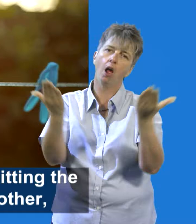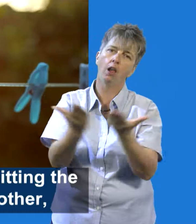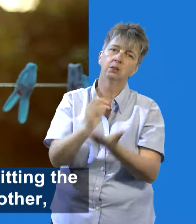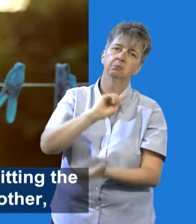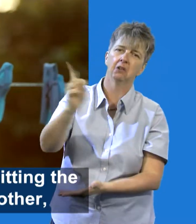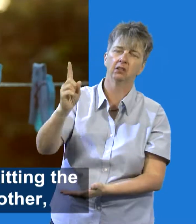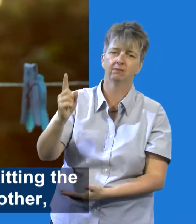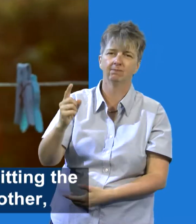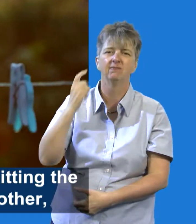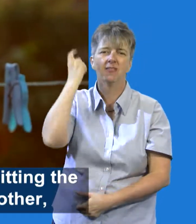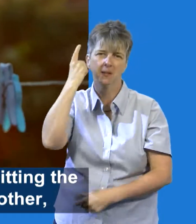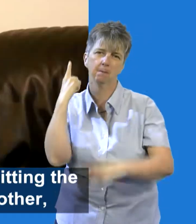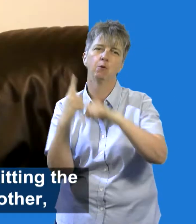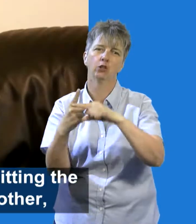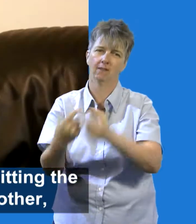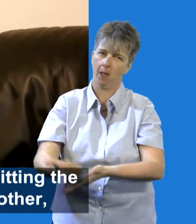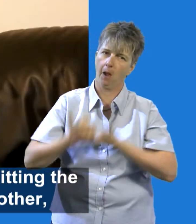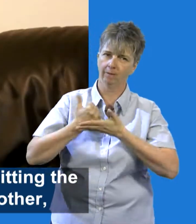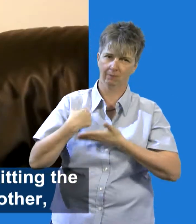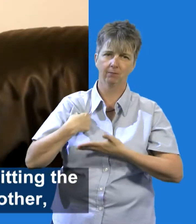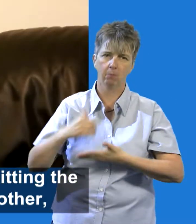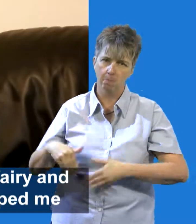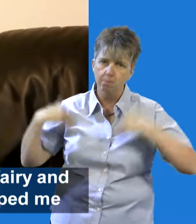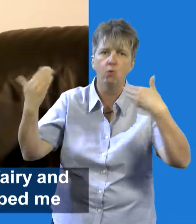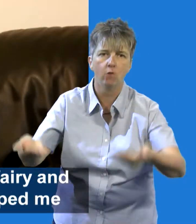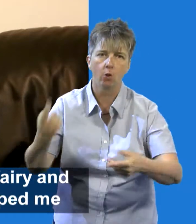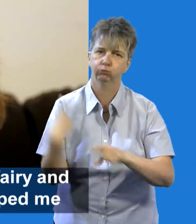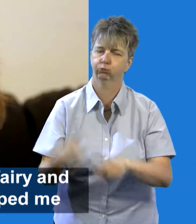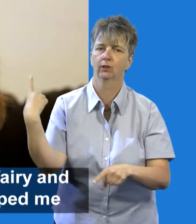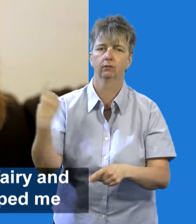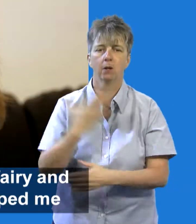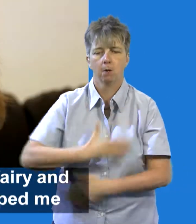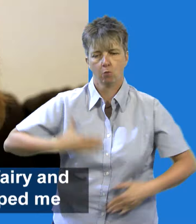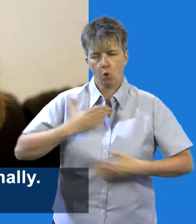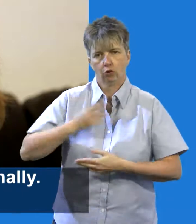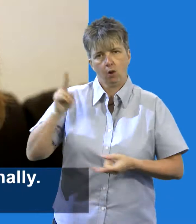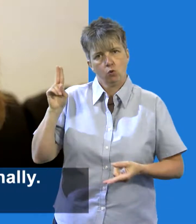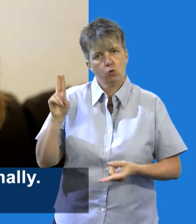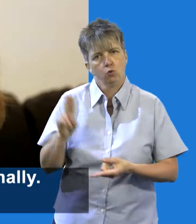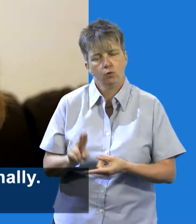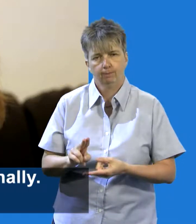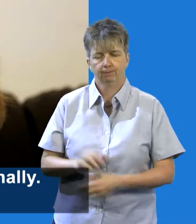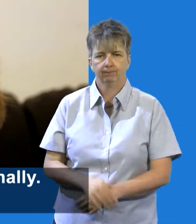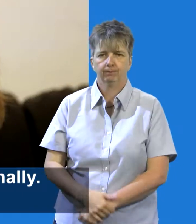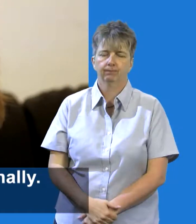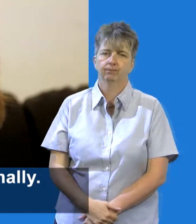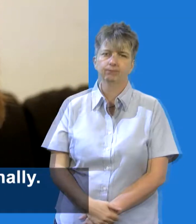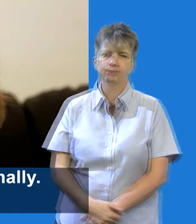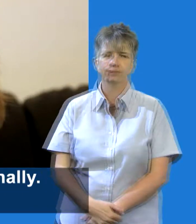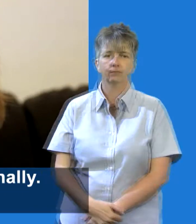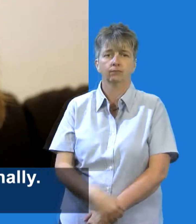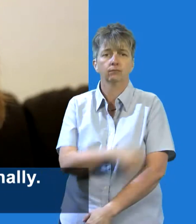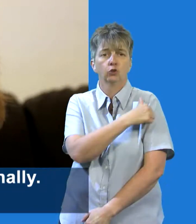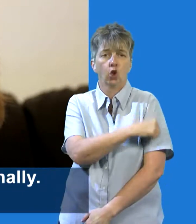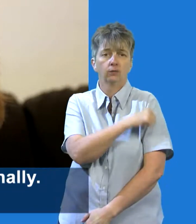rain hitting the windows or this, that, the other. It's very idealistic and airy-fairy and dreamy, but I guess it's what helped me very quickly